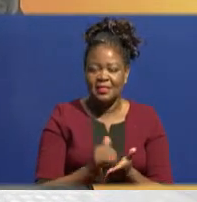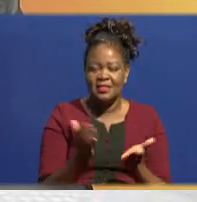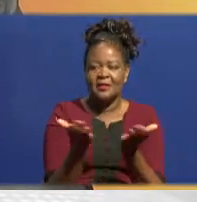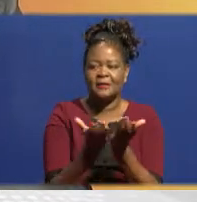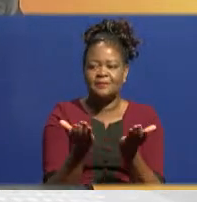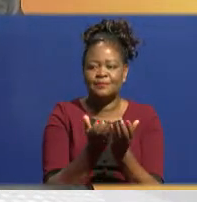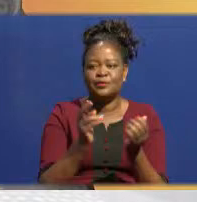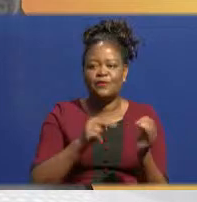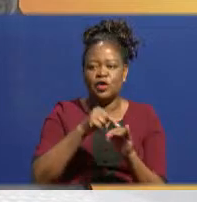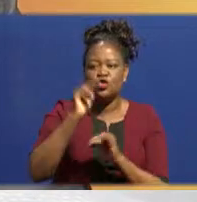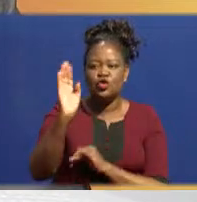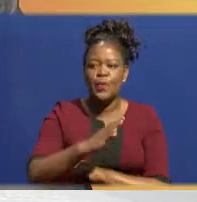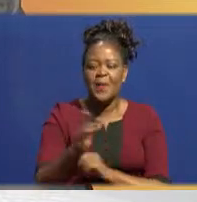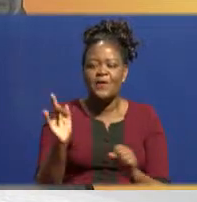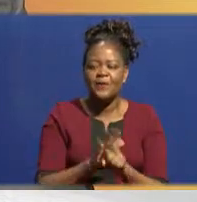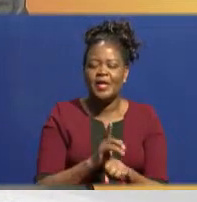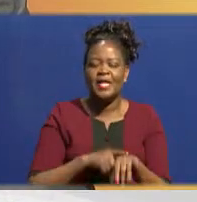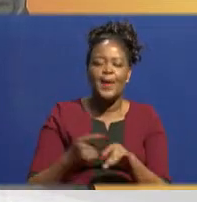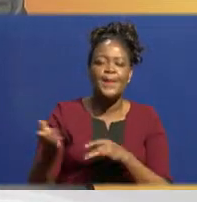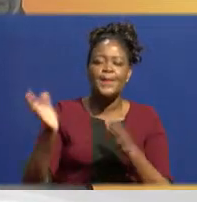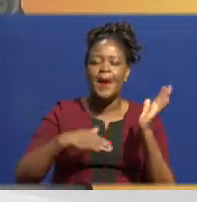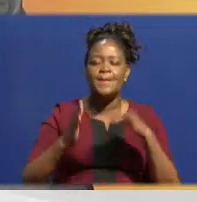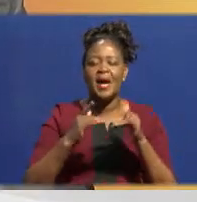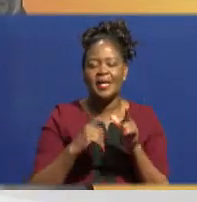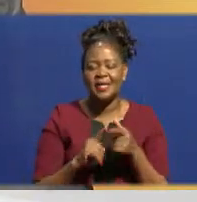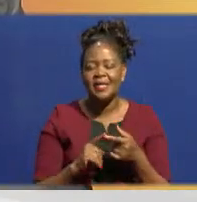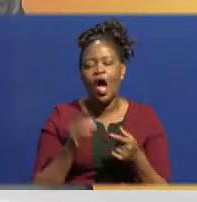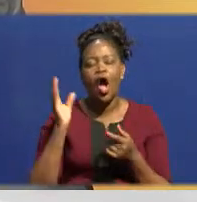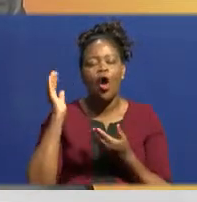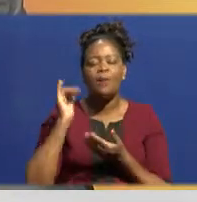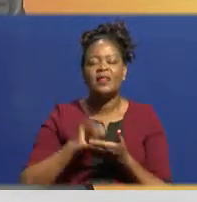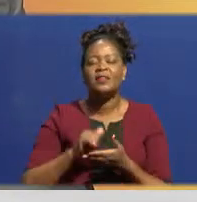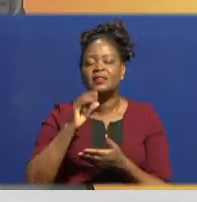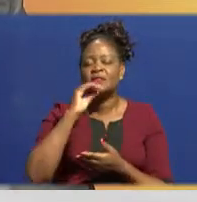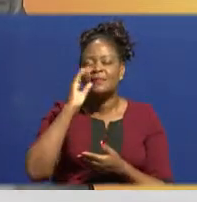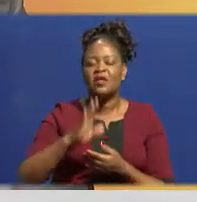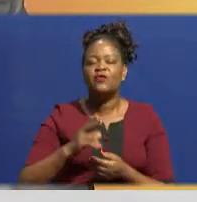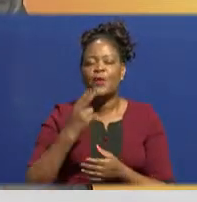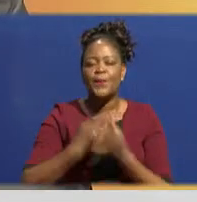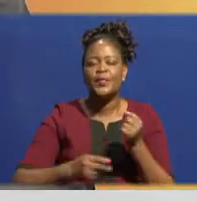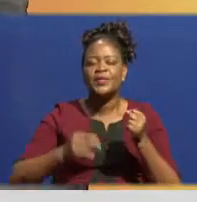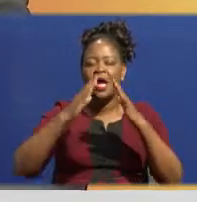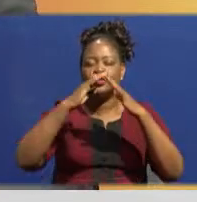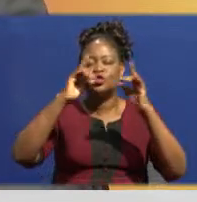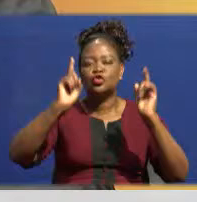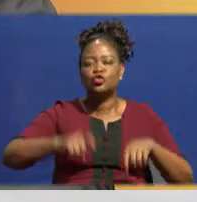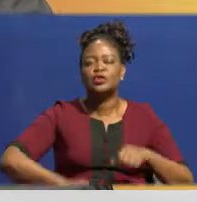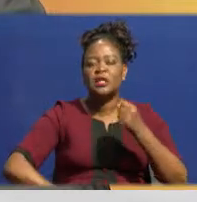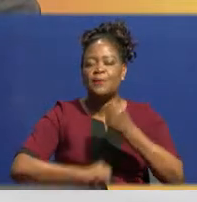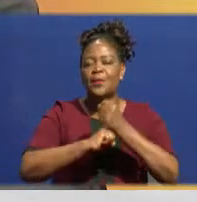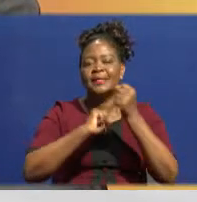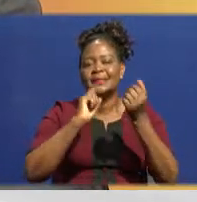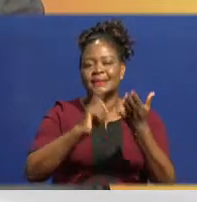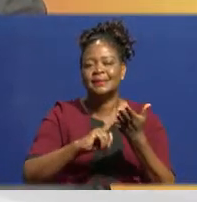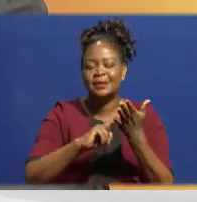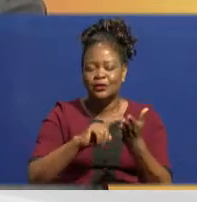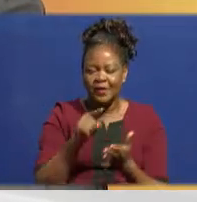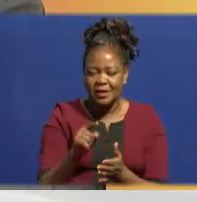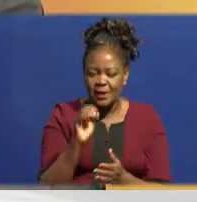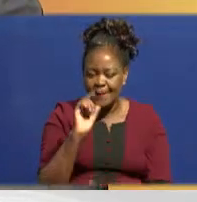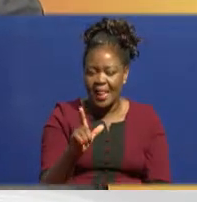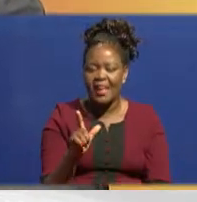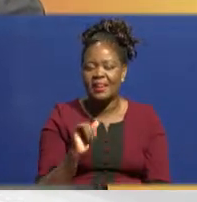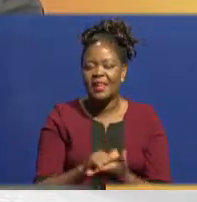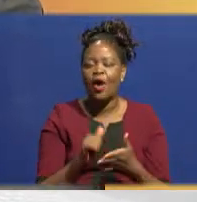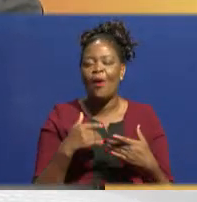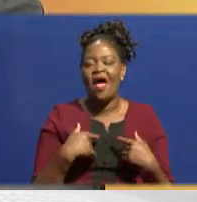National Assembly is full when we resume, and I hope that the speakers of both houses should be able to facilitate discussion of these bills so that